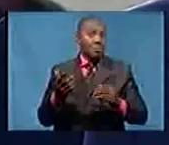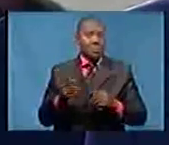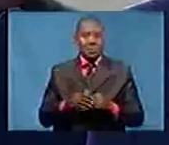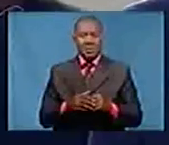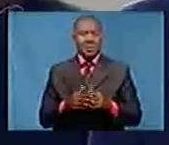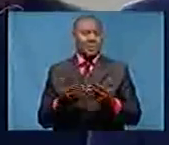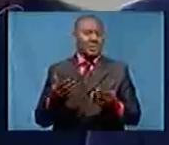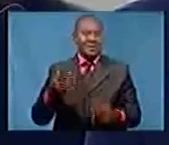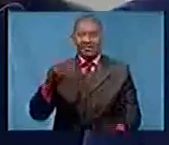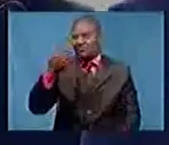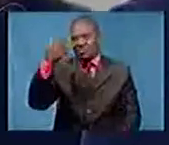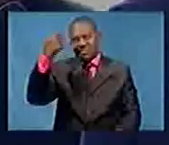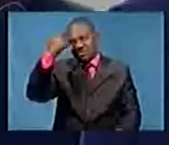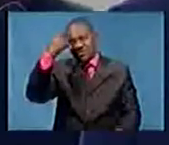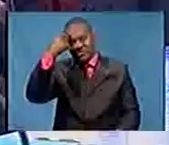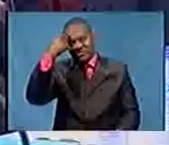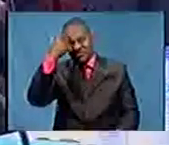momentarily forget themselves.